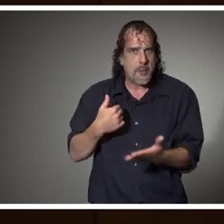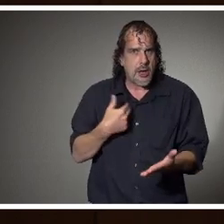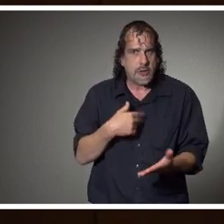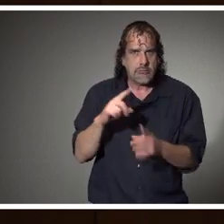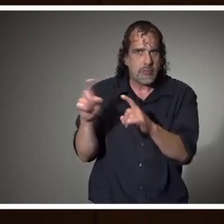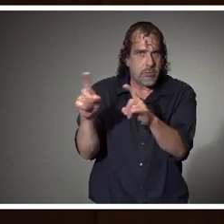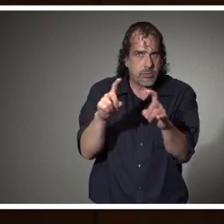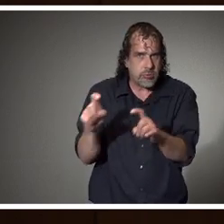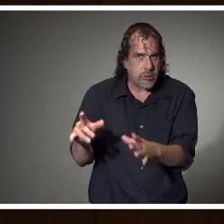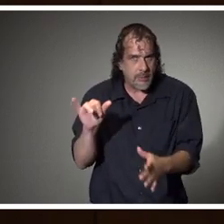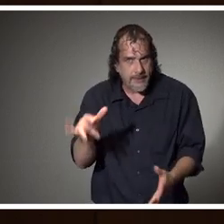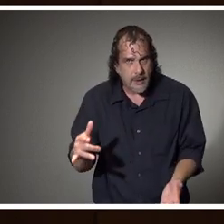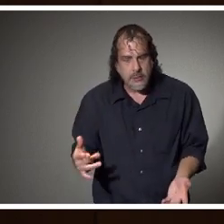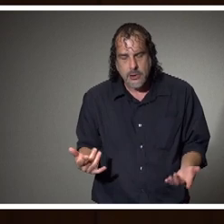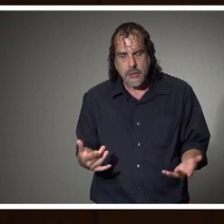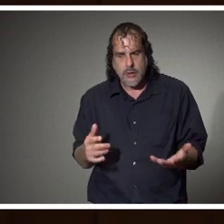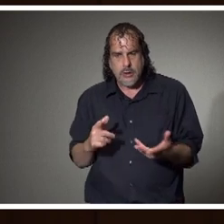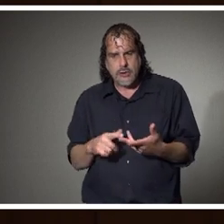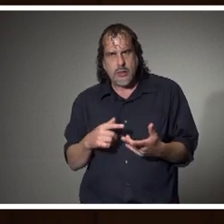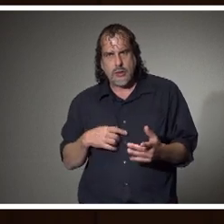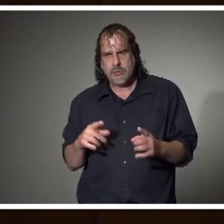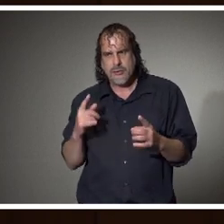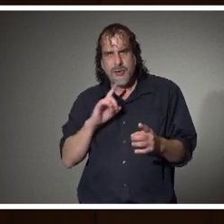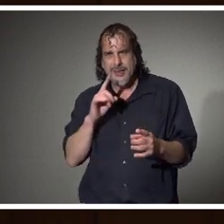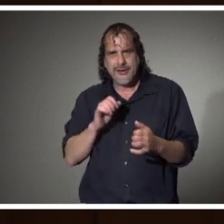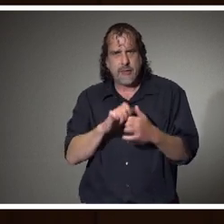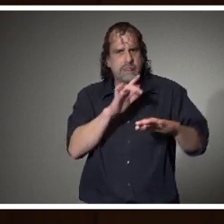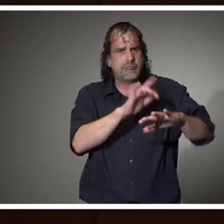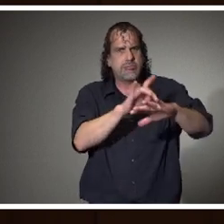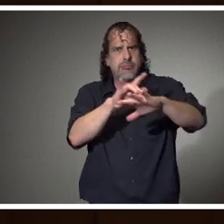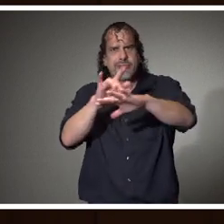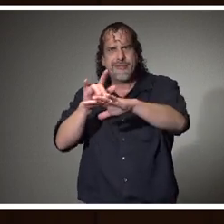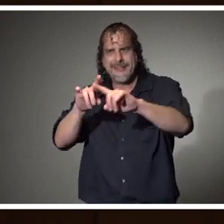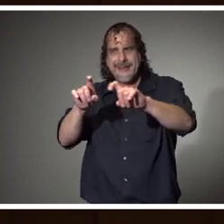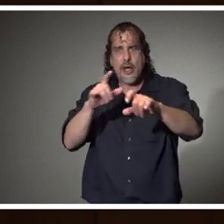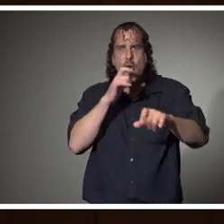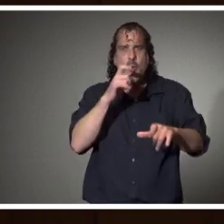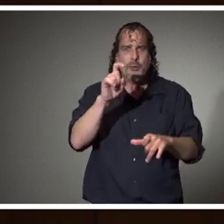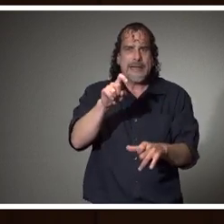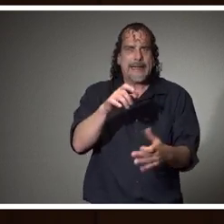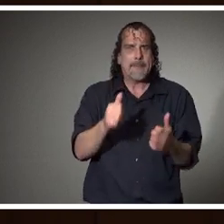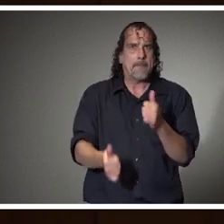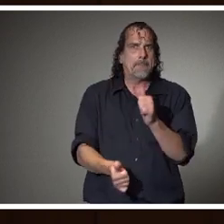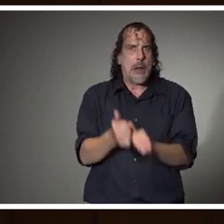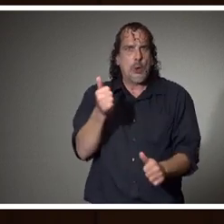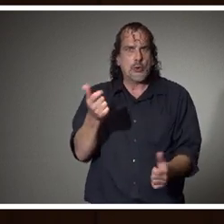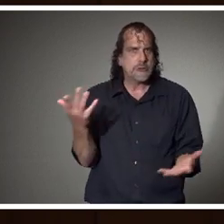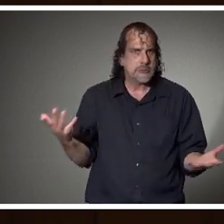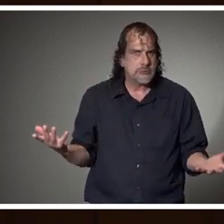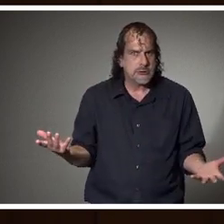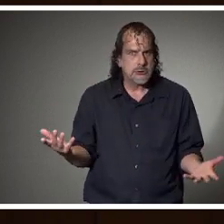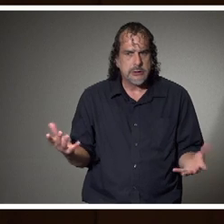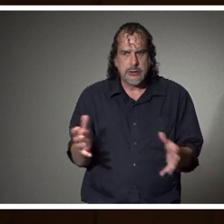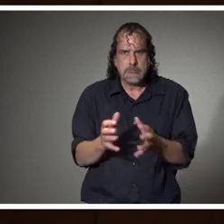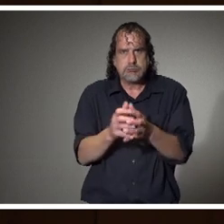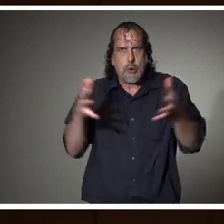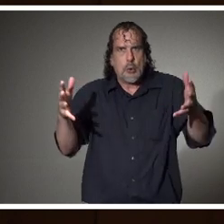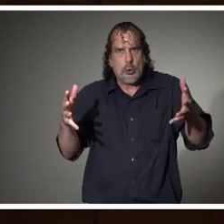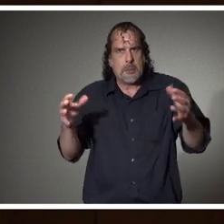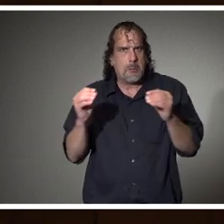really getting out and doing a lot of testing in the areas that need it most, where we have the highest case